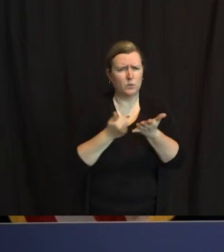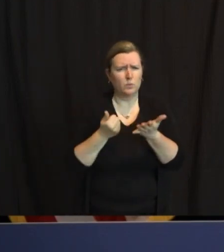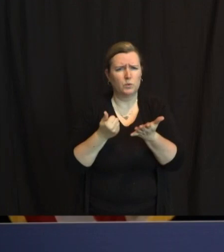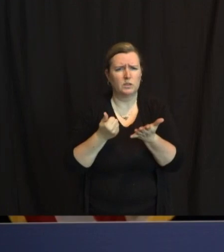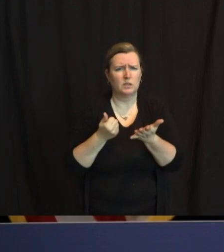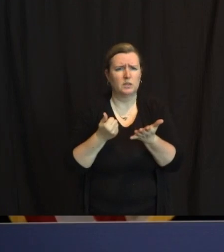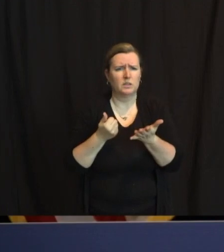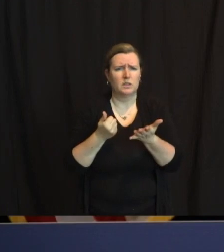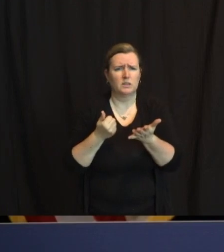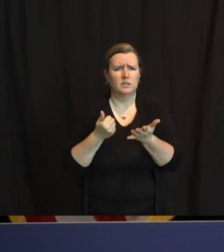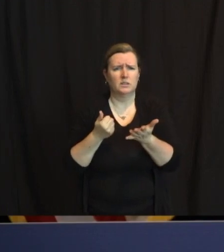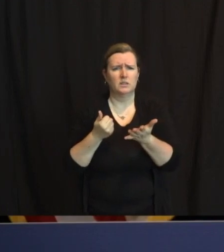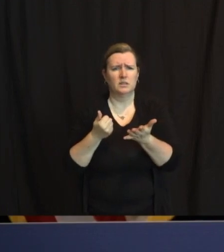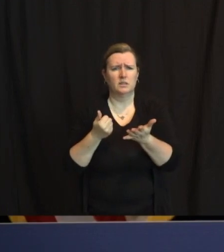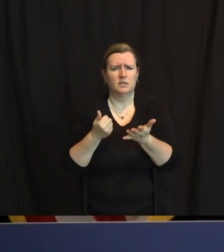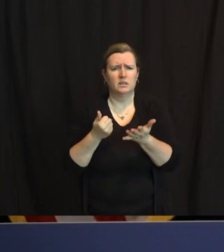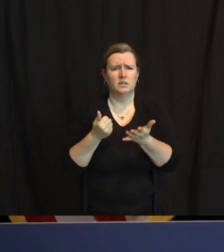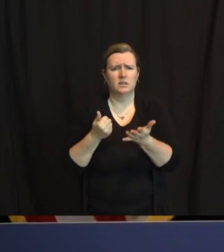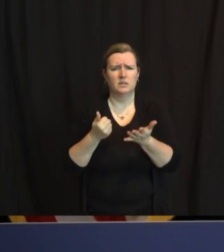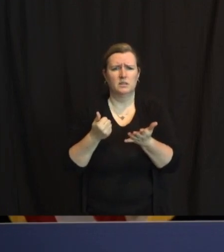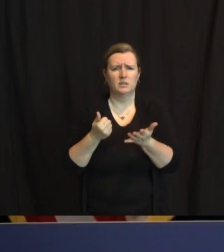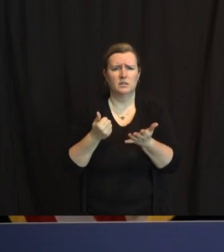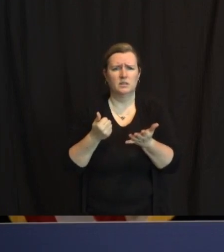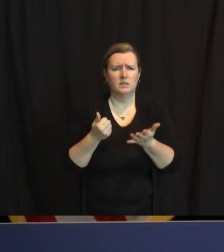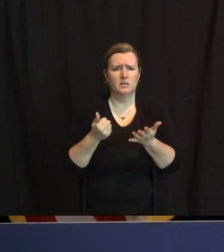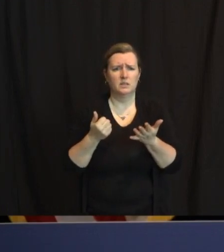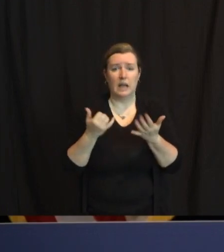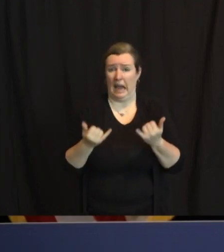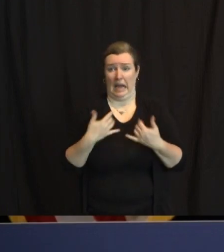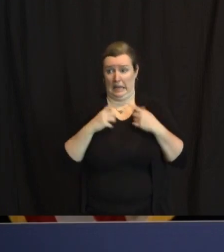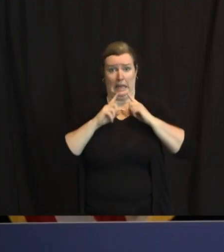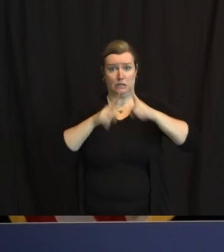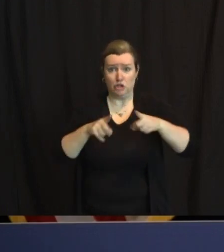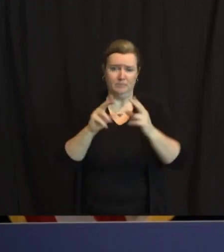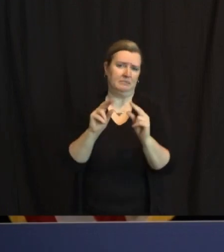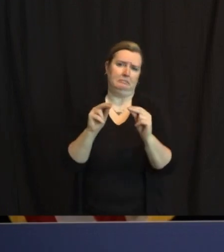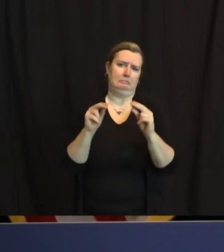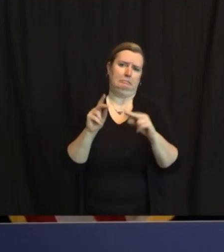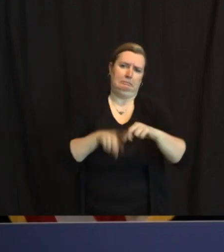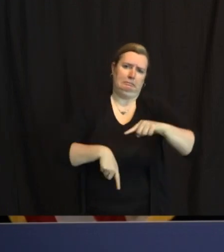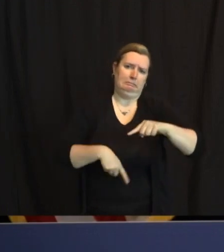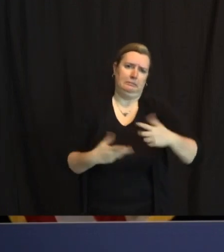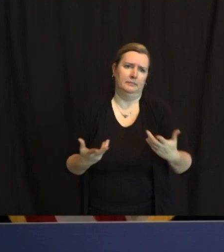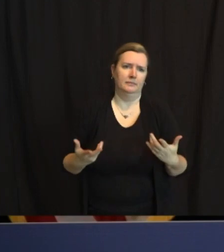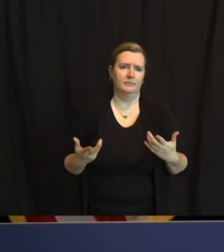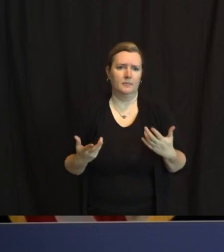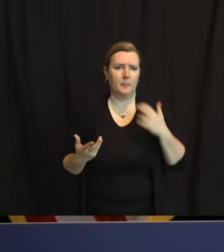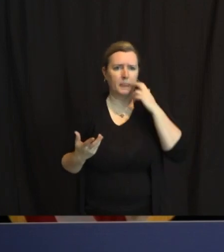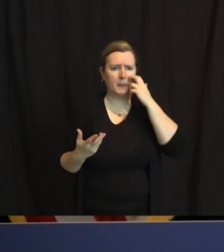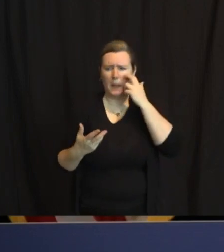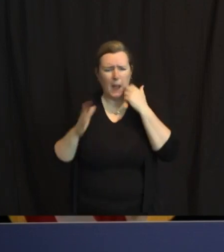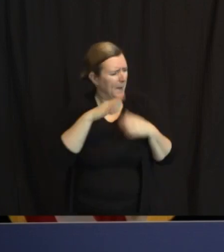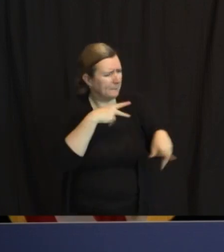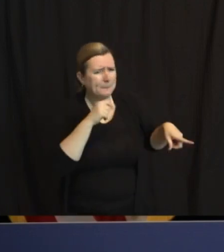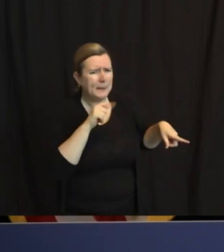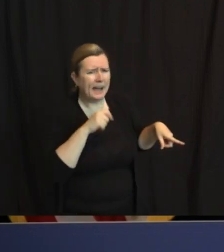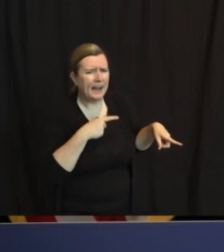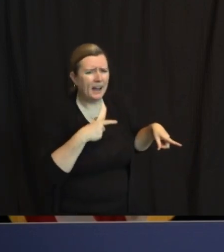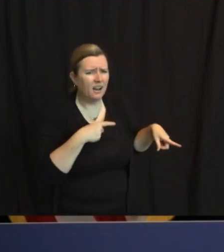come back to you very specifically on. I'm not sure I've got a good timing answer. Matt, do you have one on either of those questions?